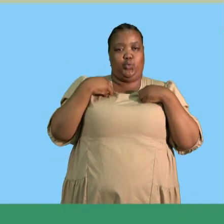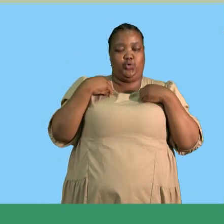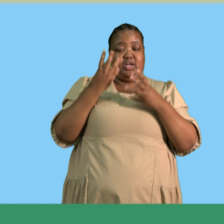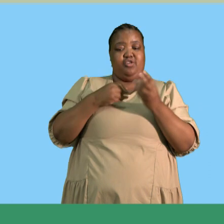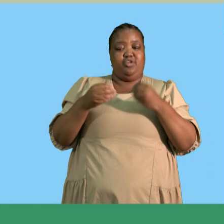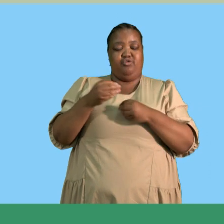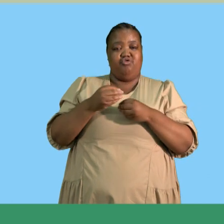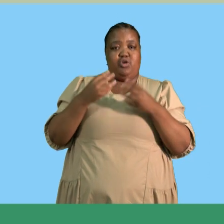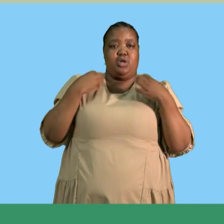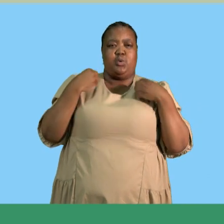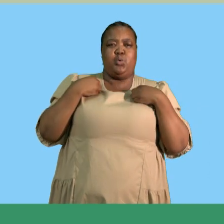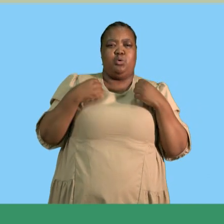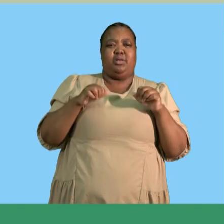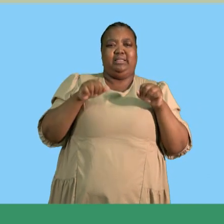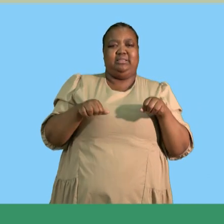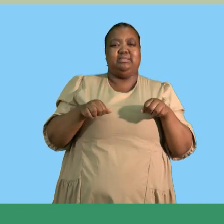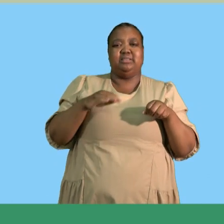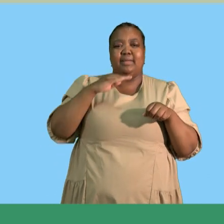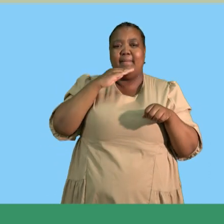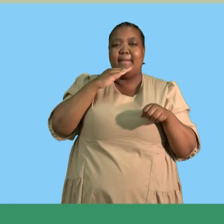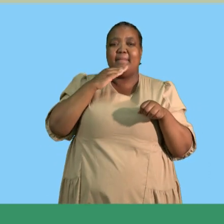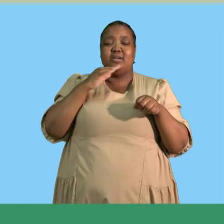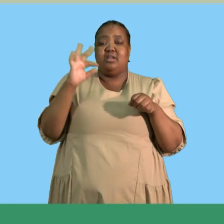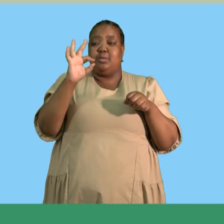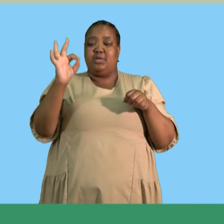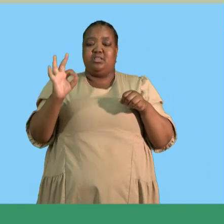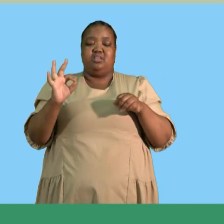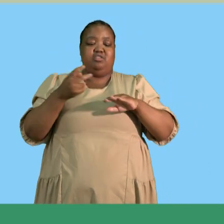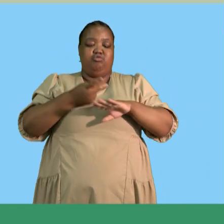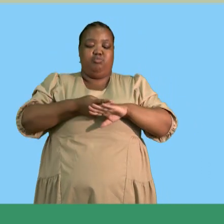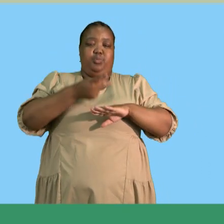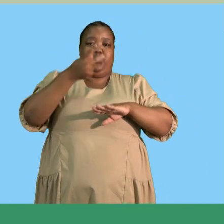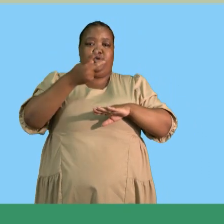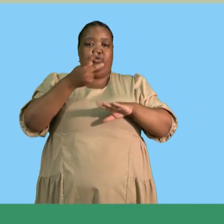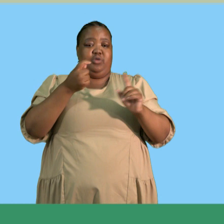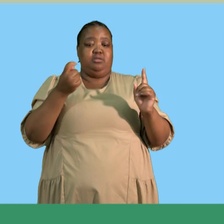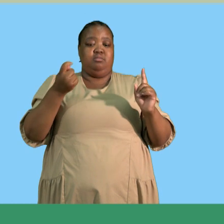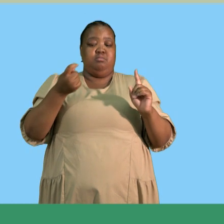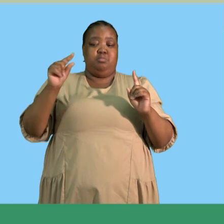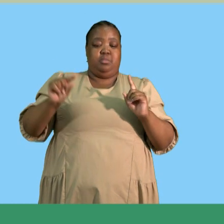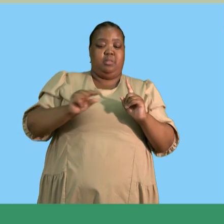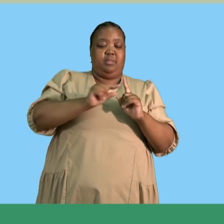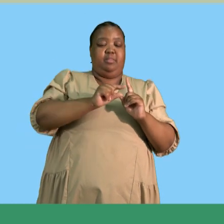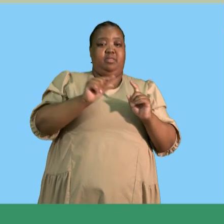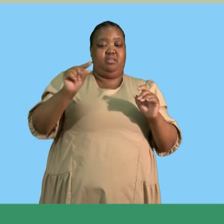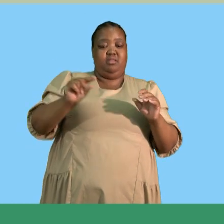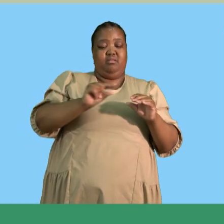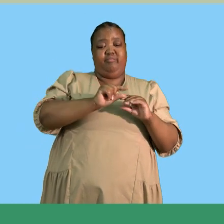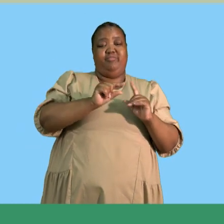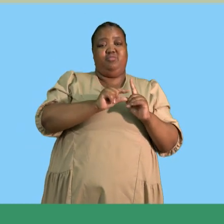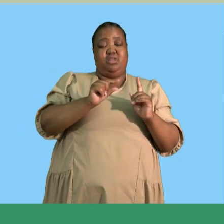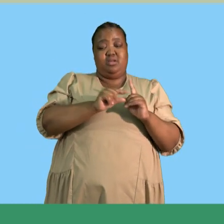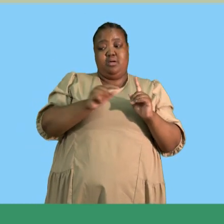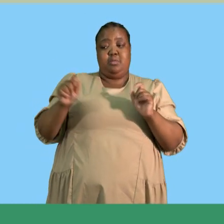We also have royalties, which is a percentage of profit paid to the franchiser by the